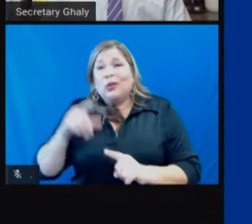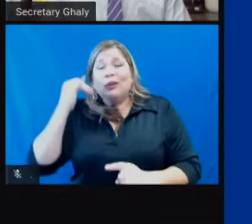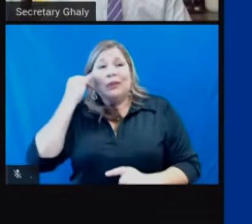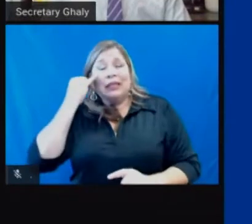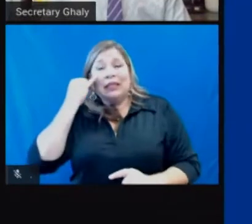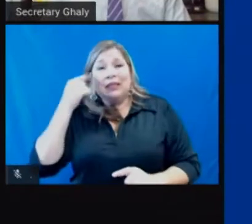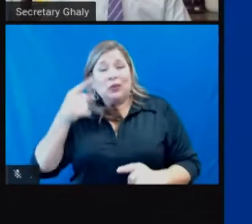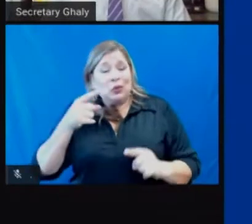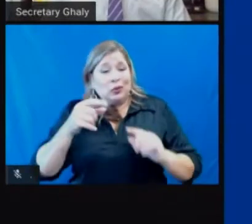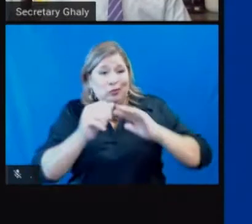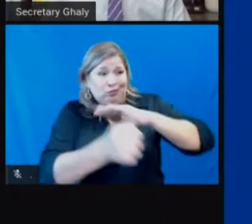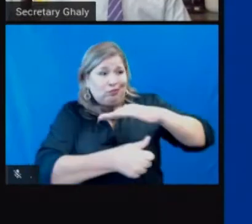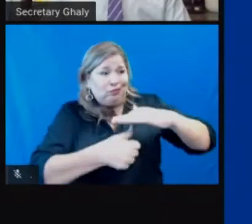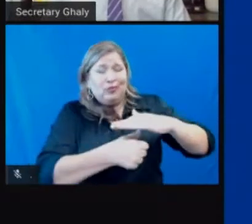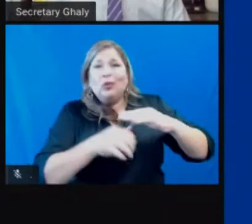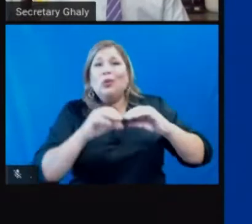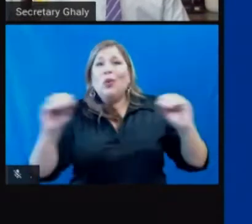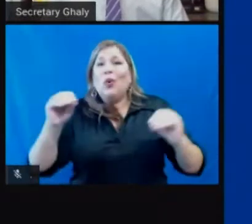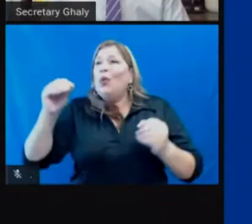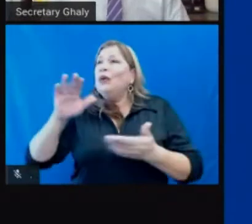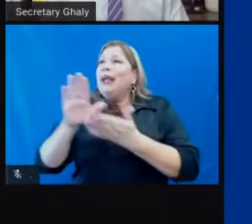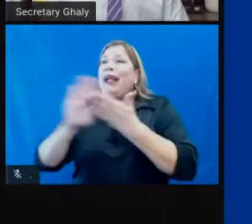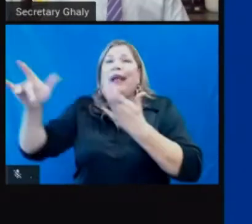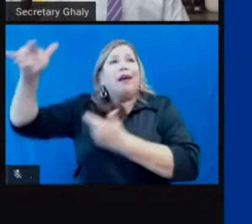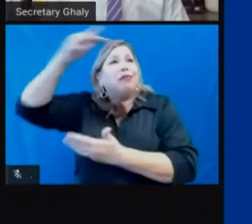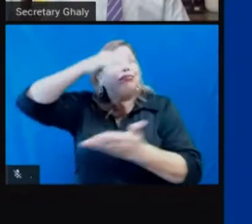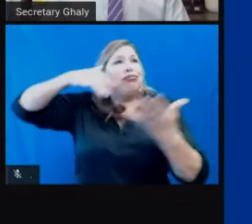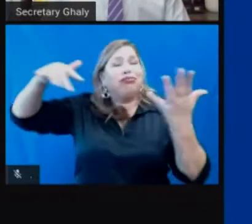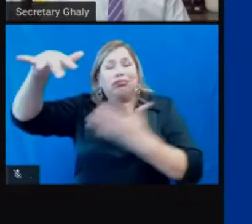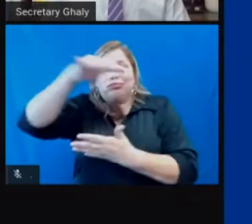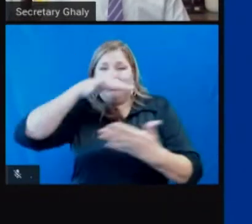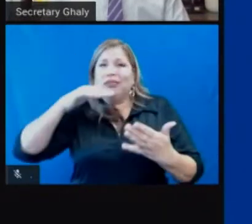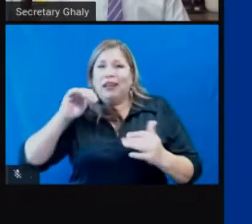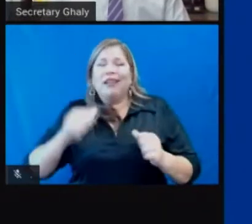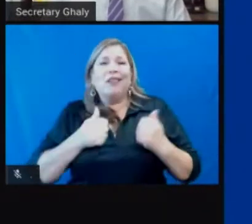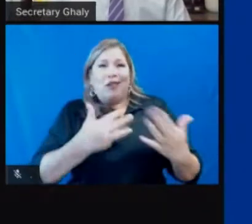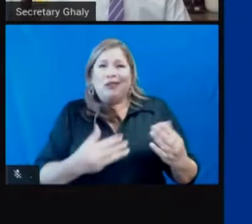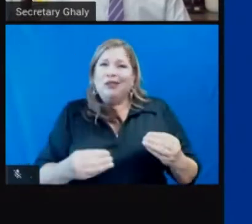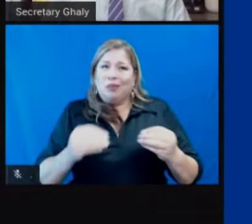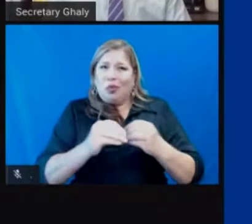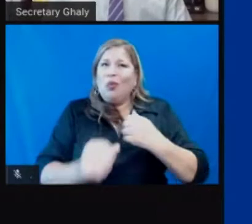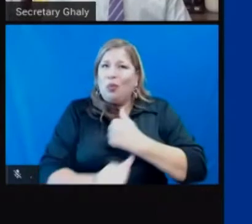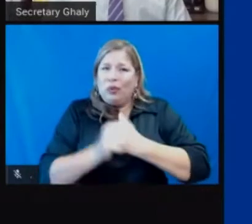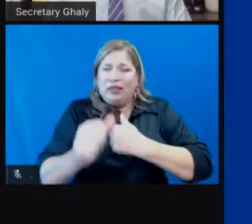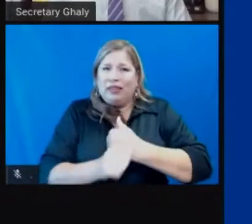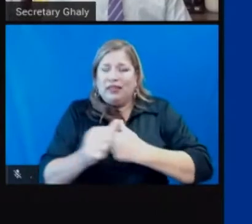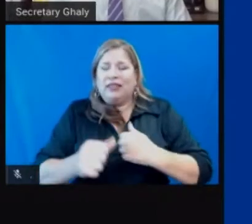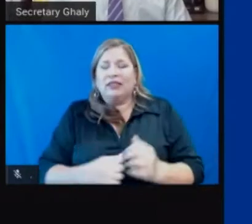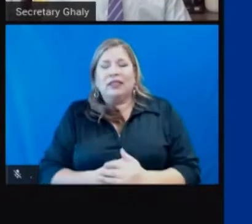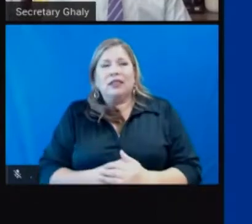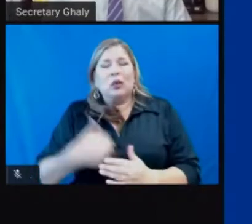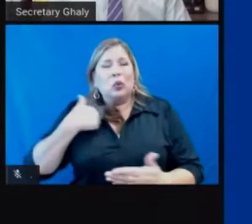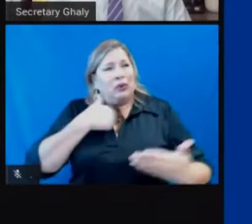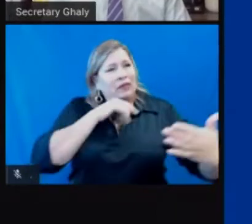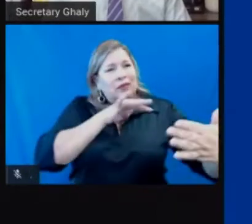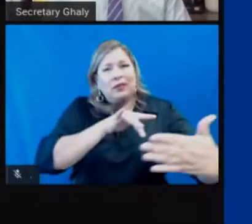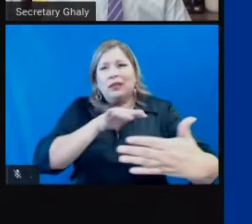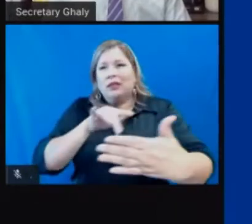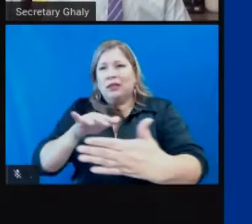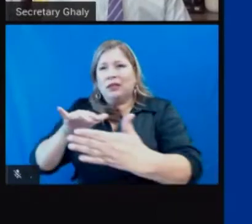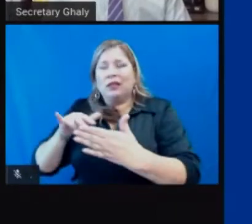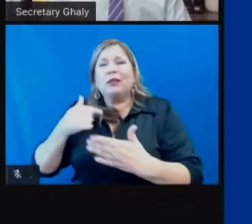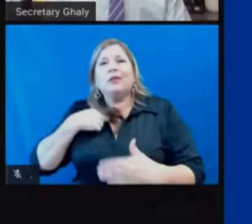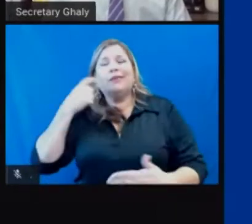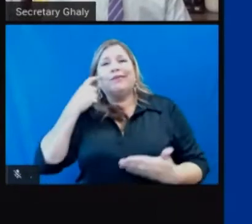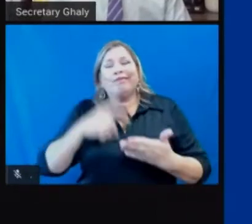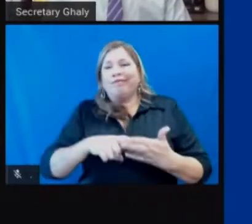circulate. We've learned a lot in the past couple of months. Probably one of the most important areas of development with COVID is our understanding of the criticality